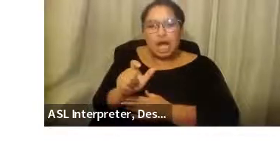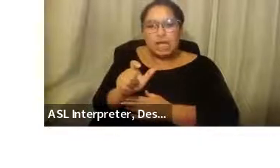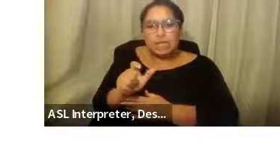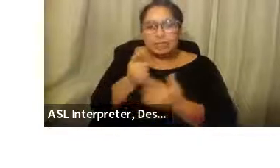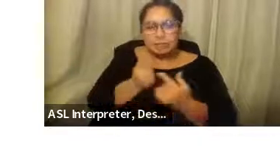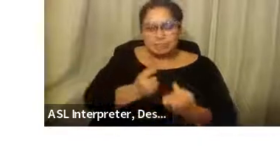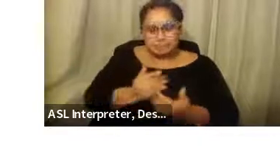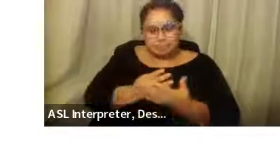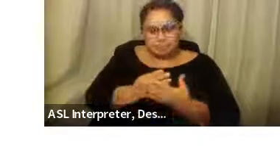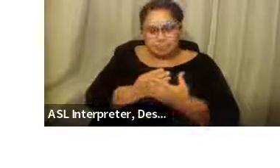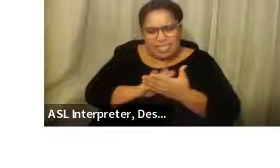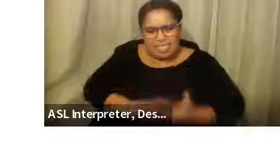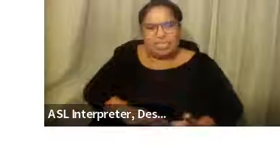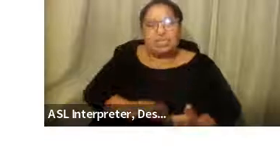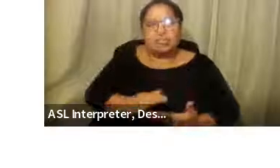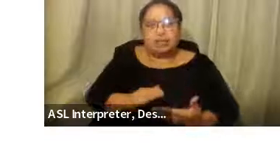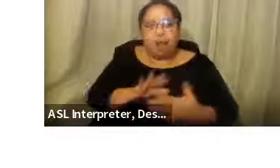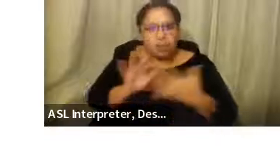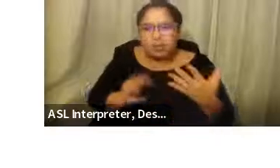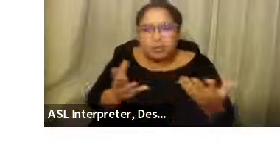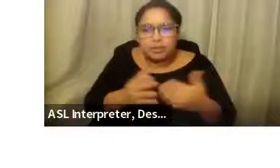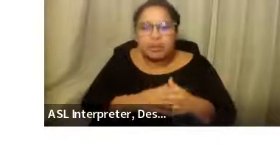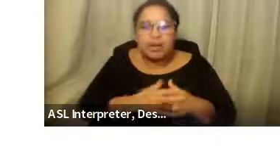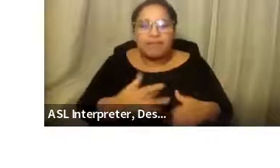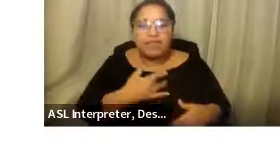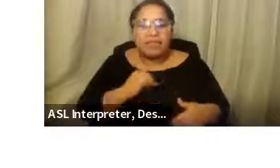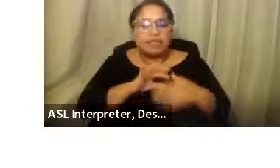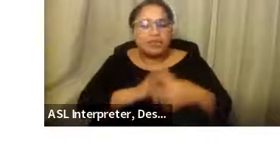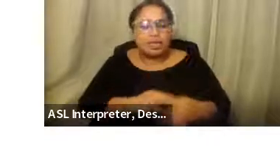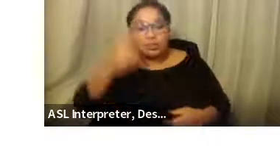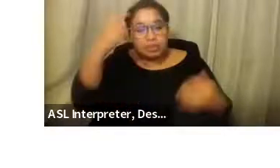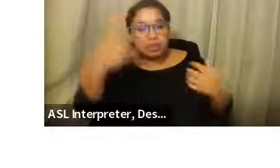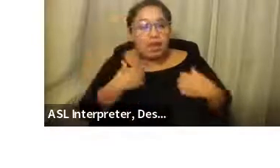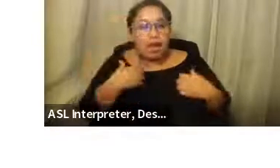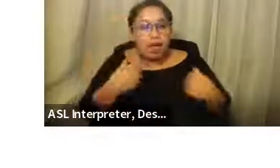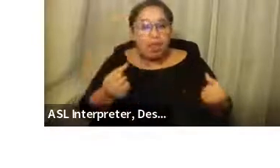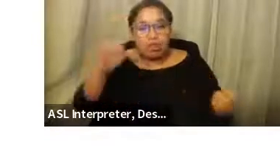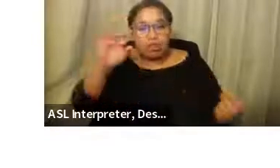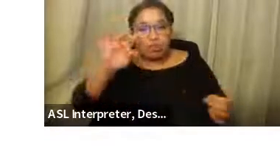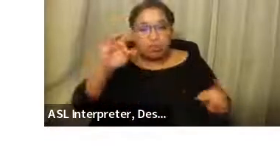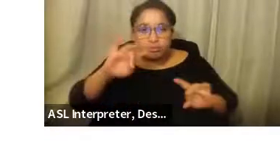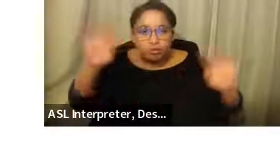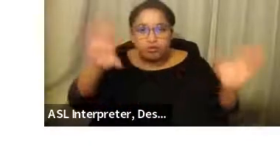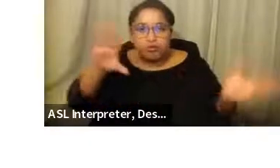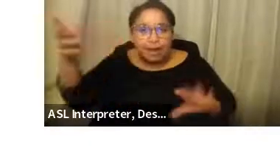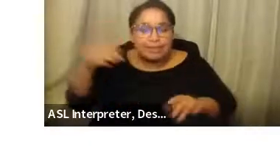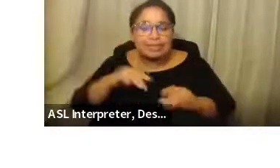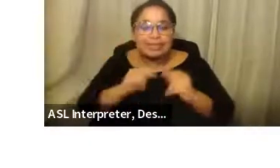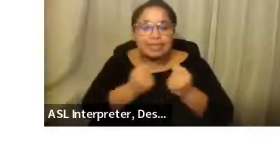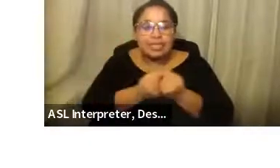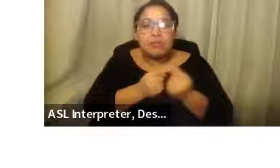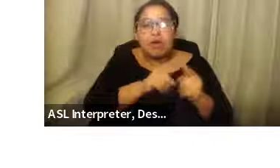of our both our mental health crisis team as well as alternate